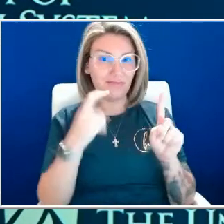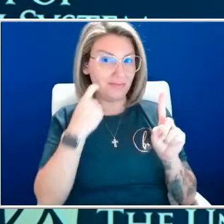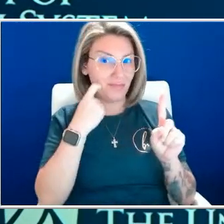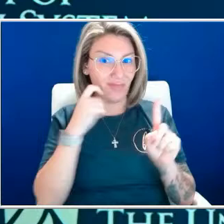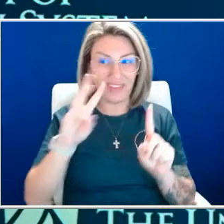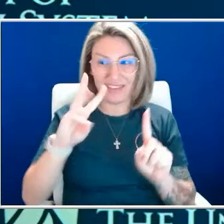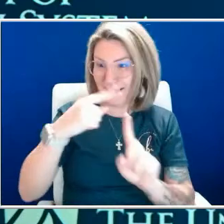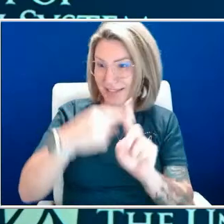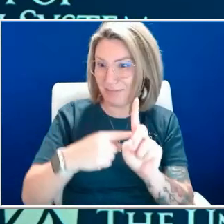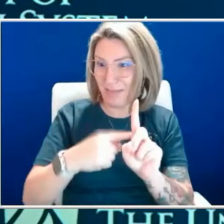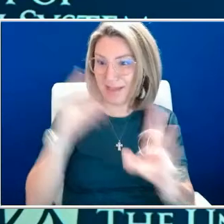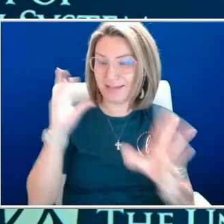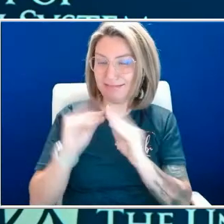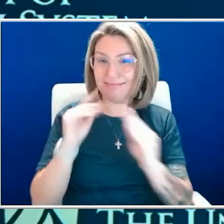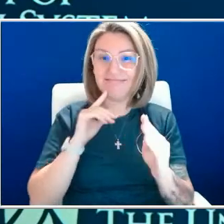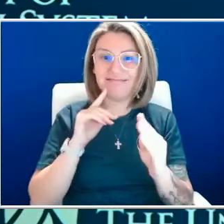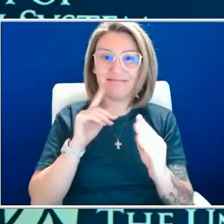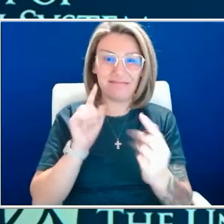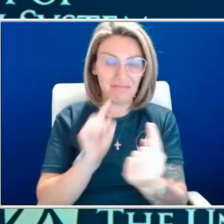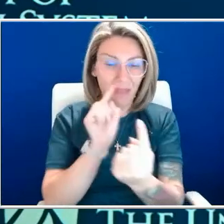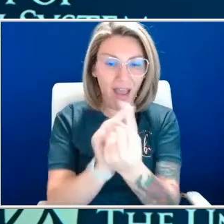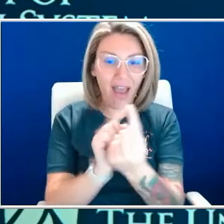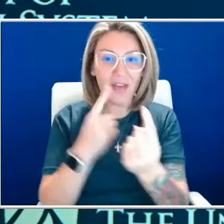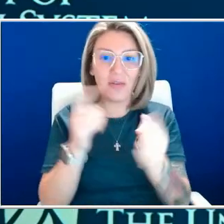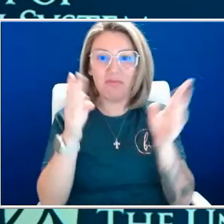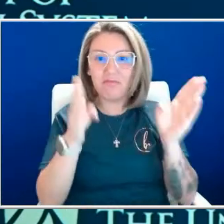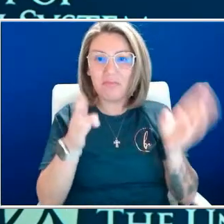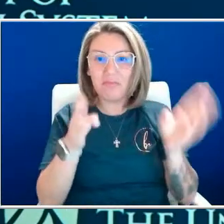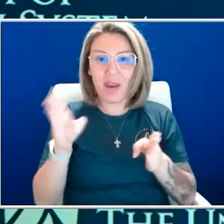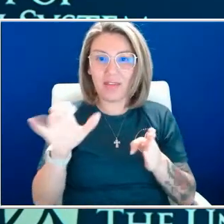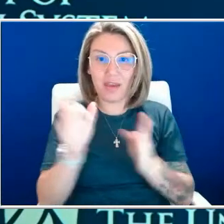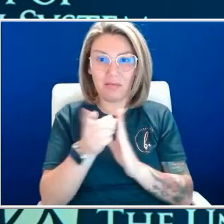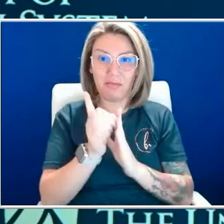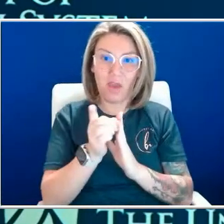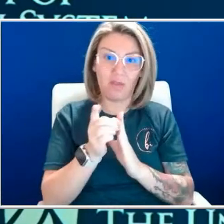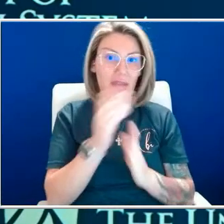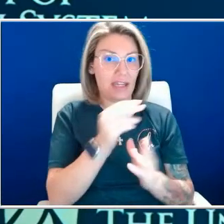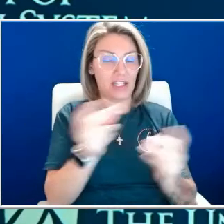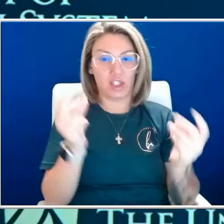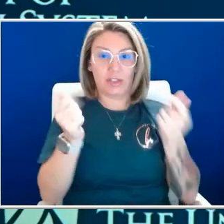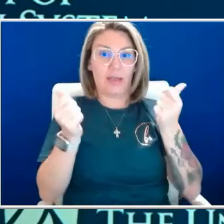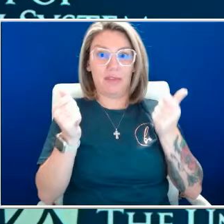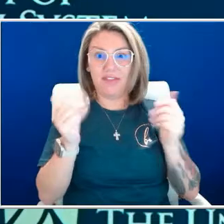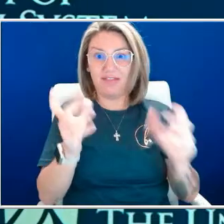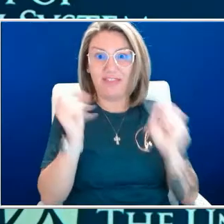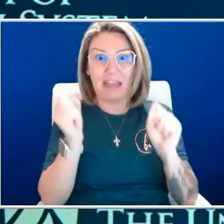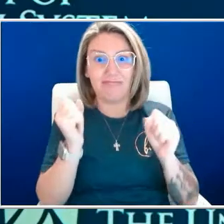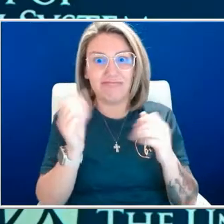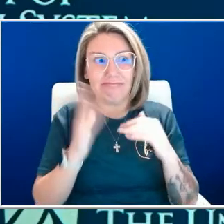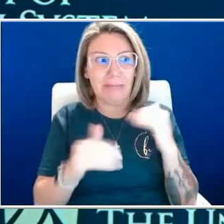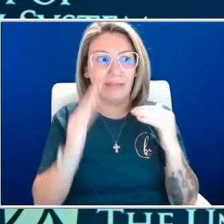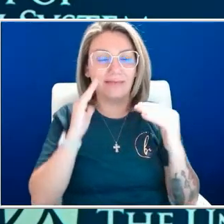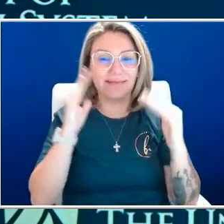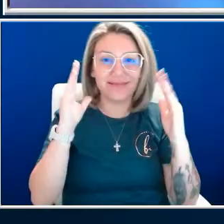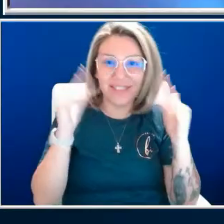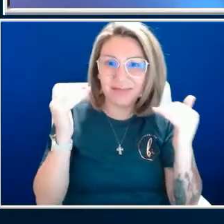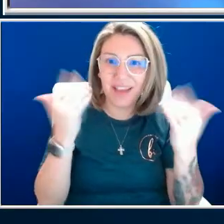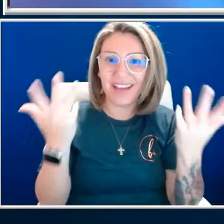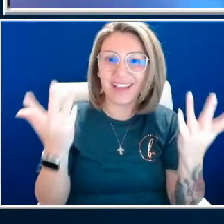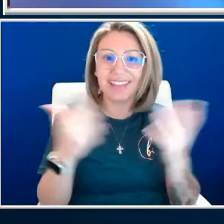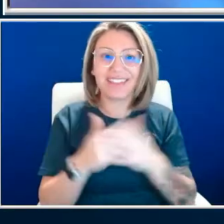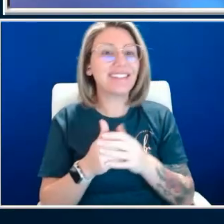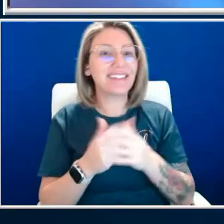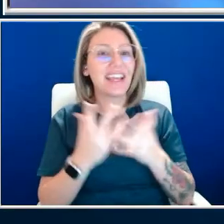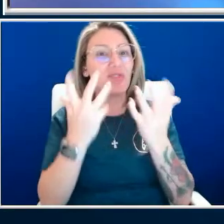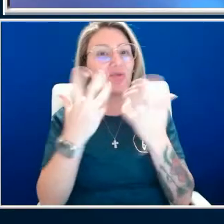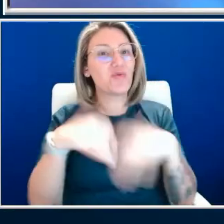months I met her, we've been preparing for that moment, and it just happened a little bit faster than I think we expected, but it worked out well. That was a good whiplash.